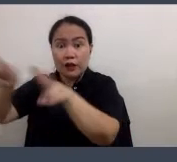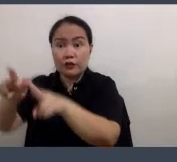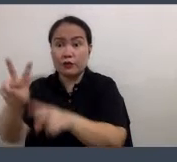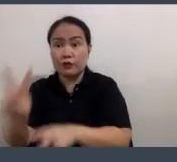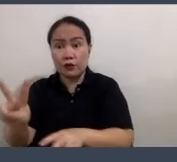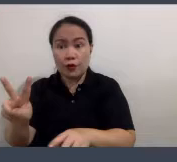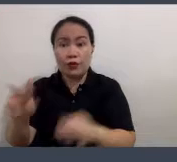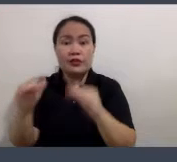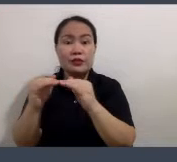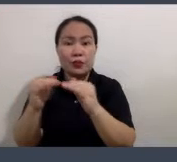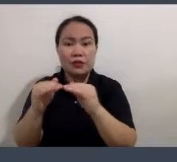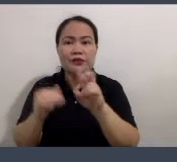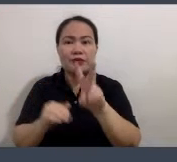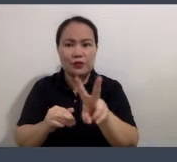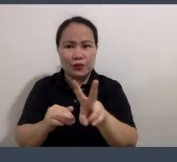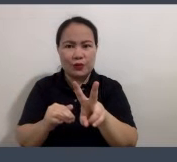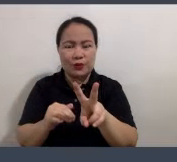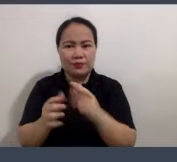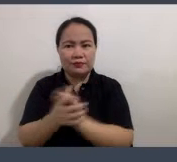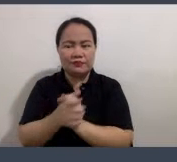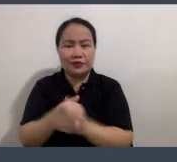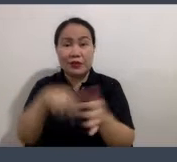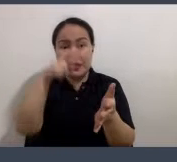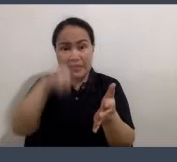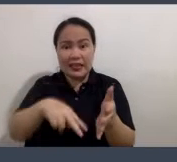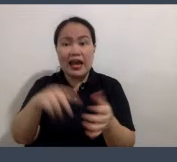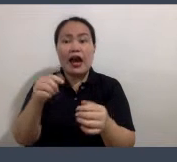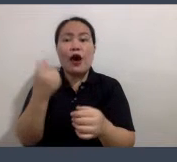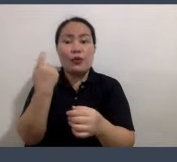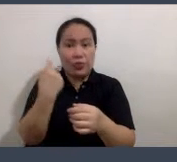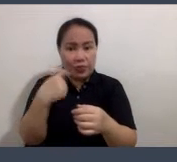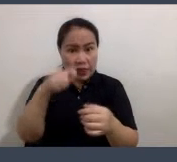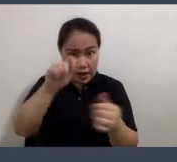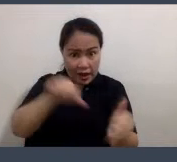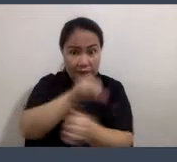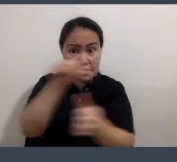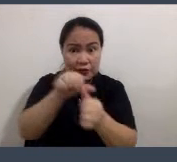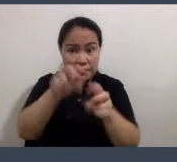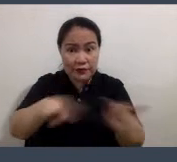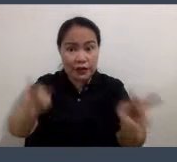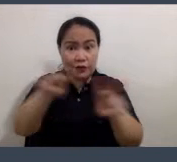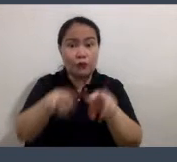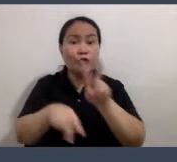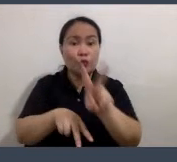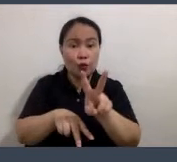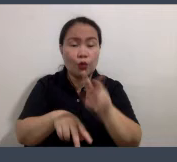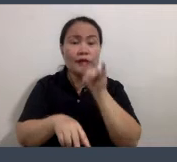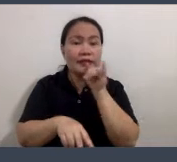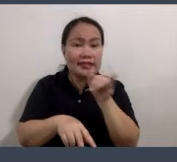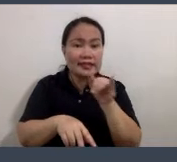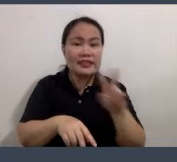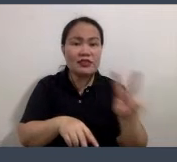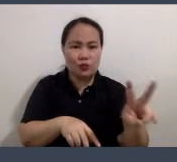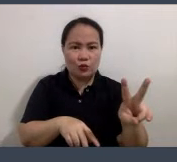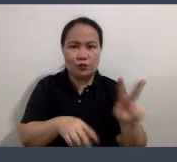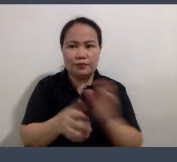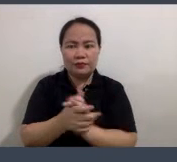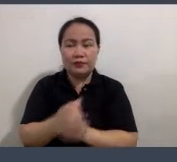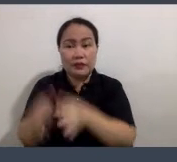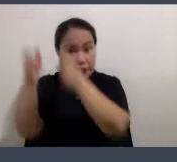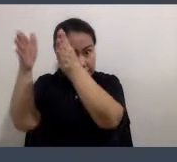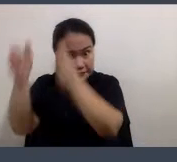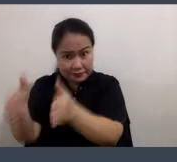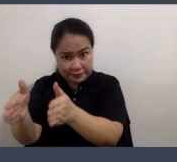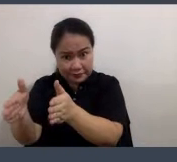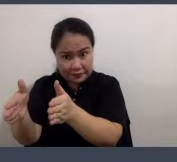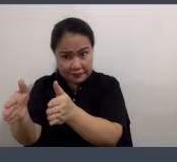positive 2 is 2. So, this is how we read the given example. So, ito, ang tawag natin since meron tayong symbols